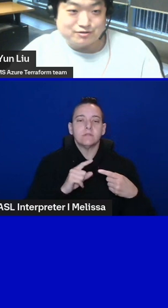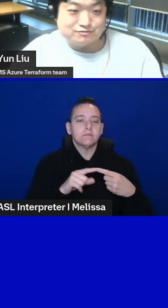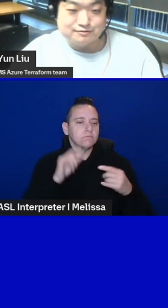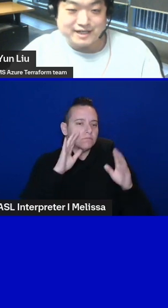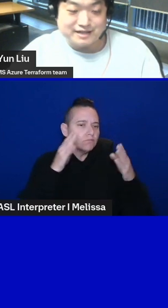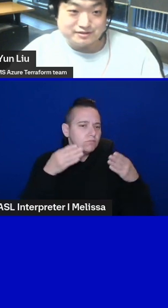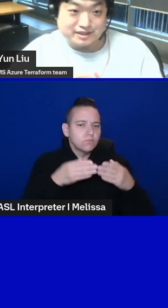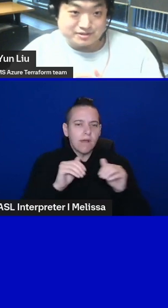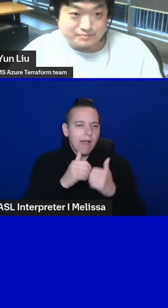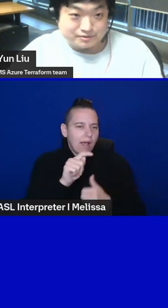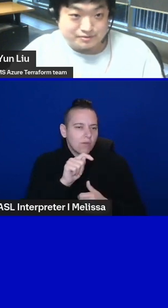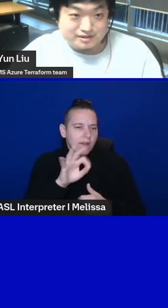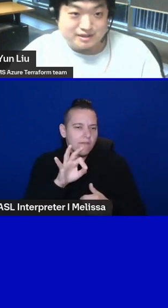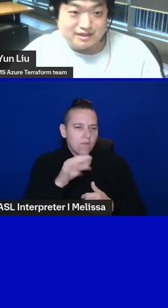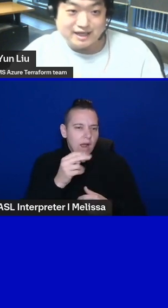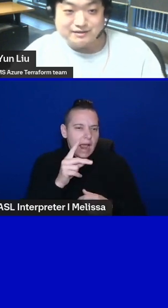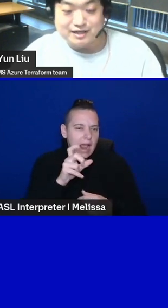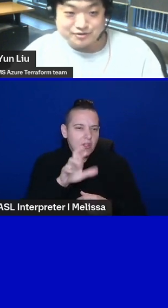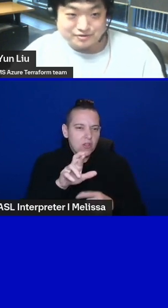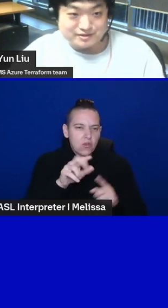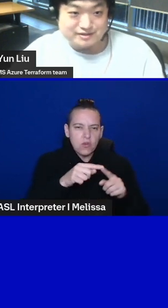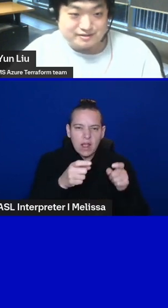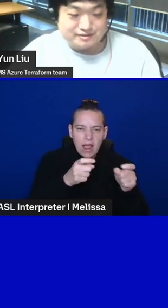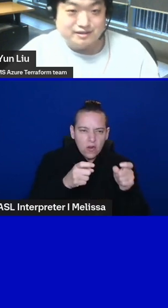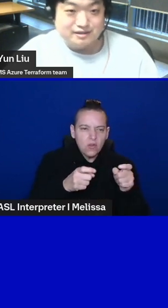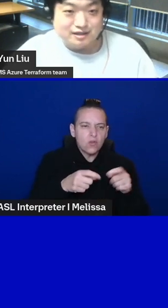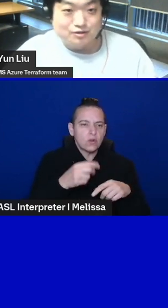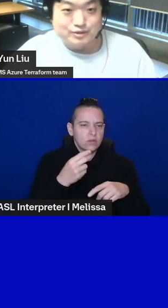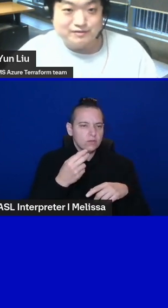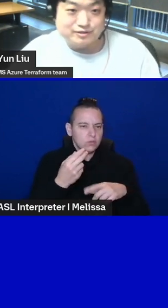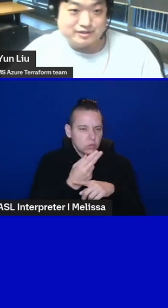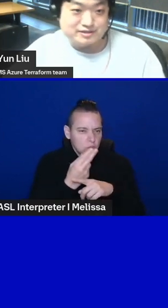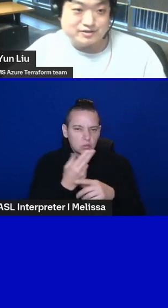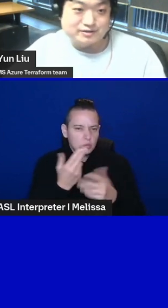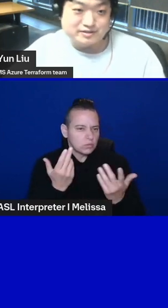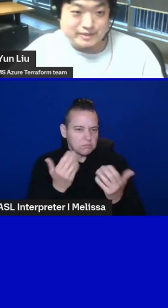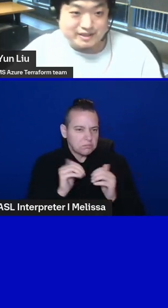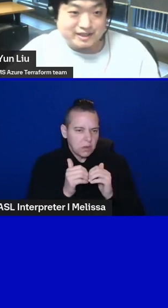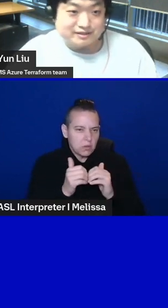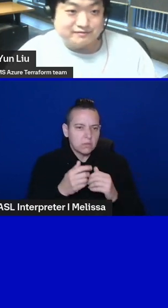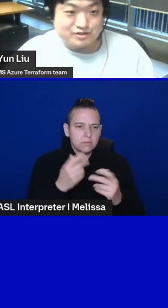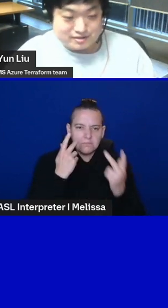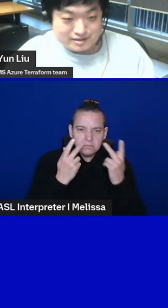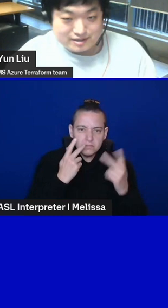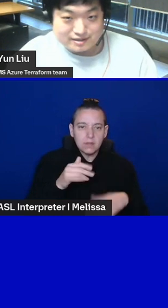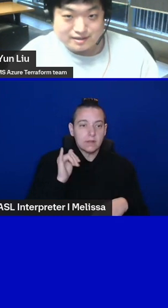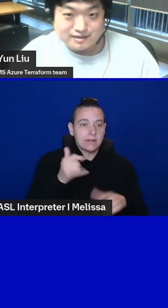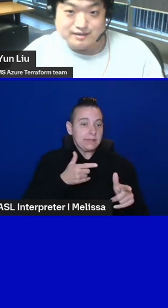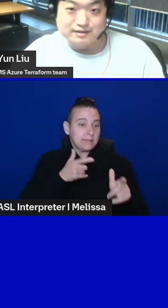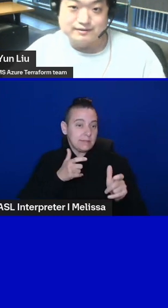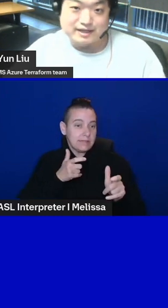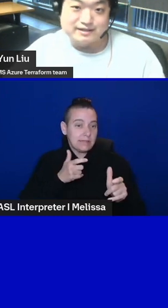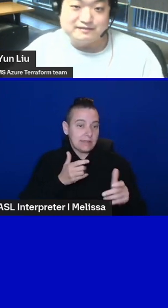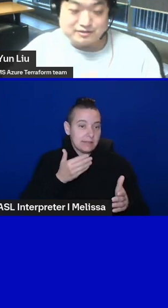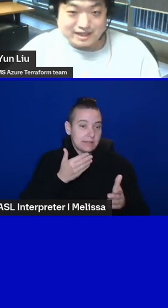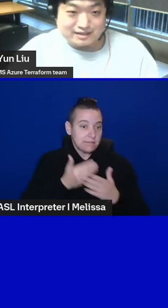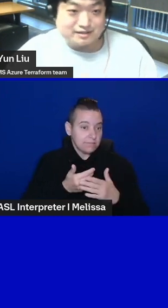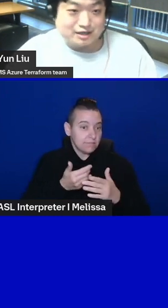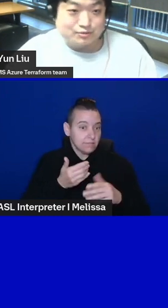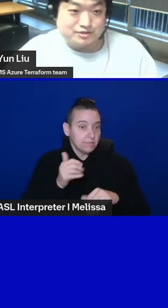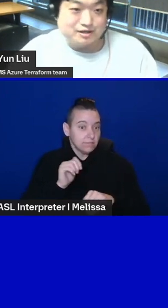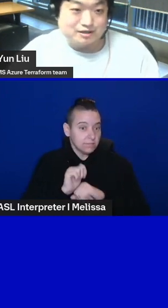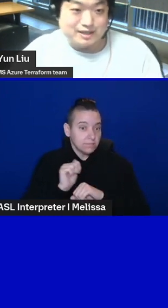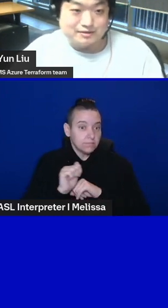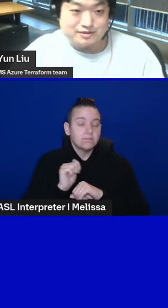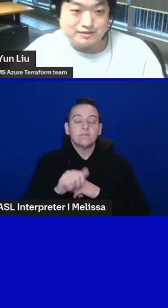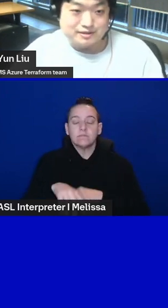how Terraform Handler is built and how to use this. We focus on the speed and efficiency. And after that,